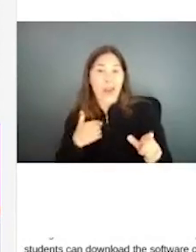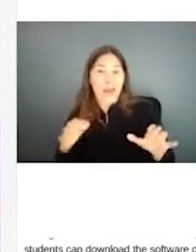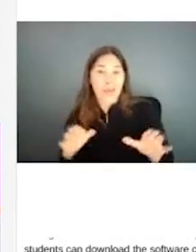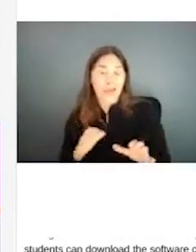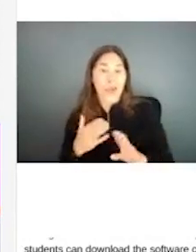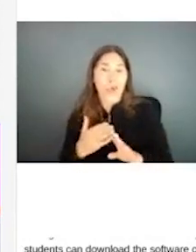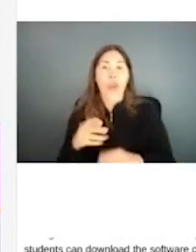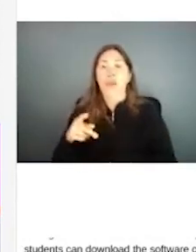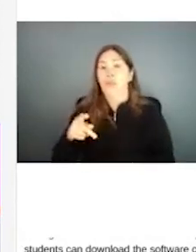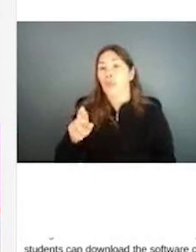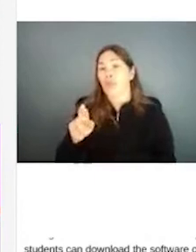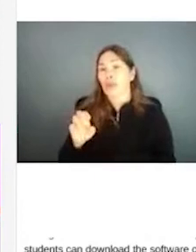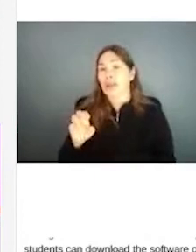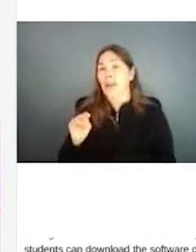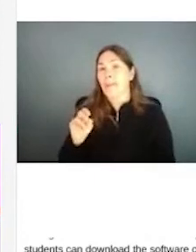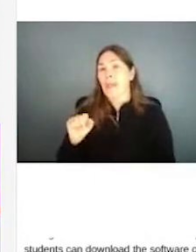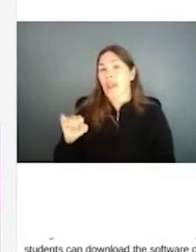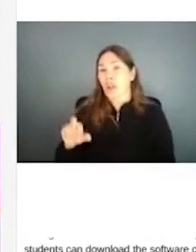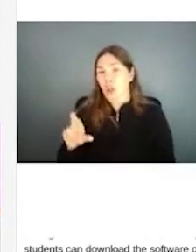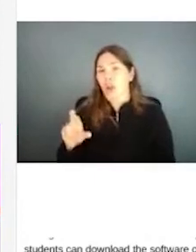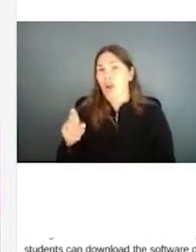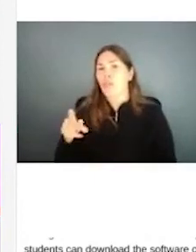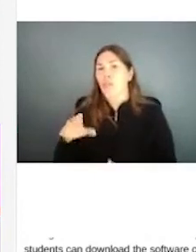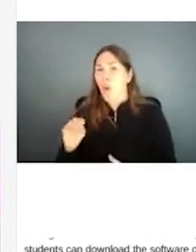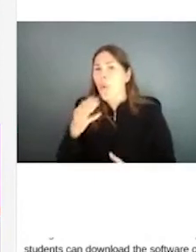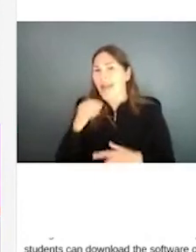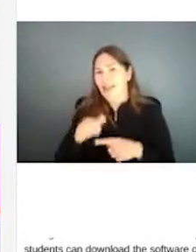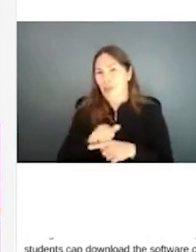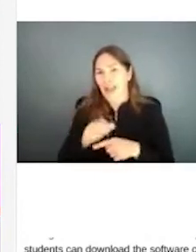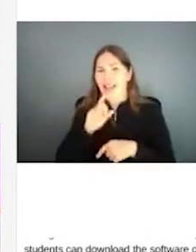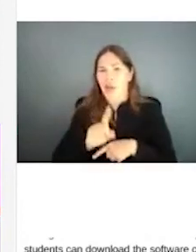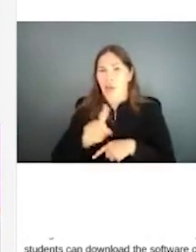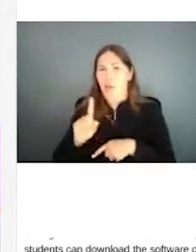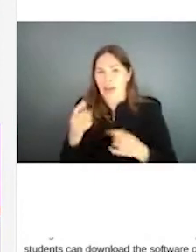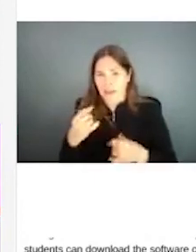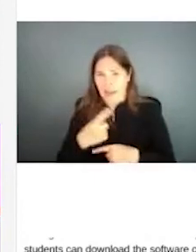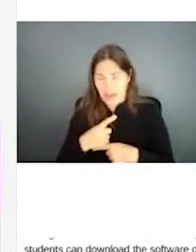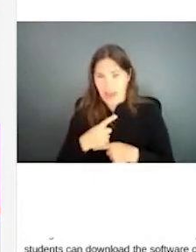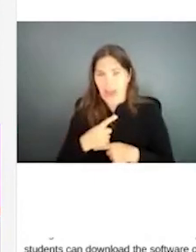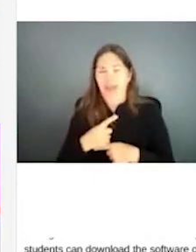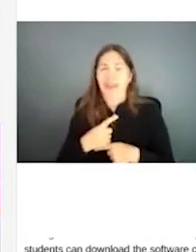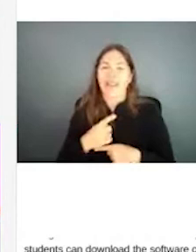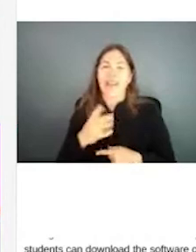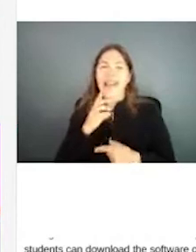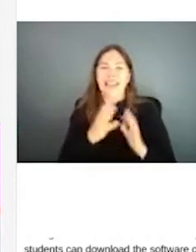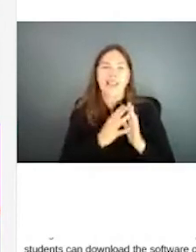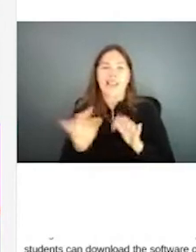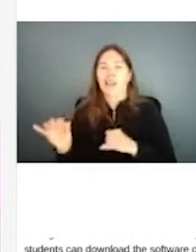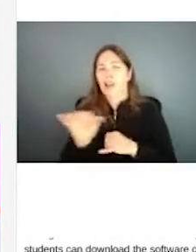Premiere Pro best practices at 1 o'clock today. It sort of mirrors